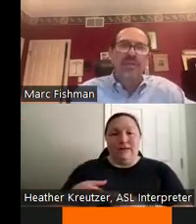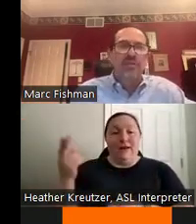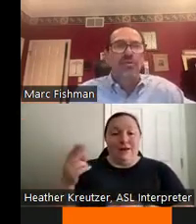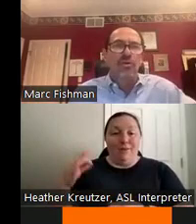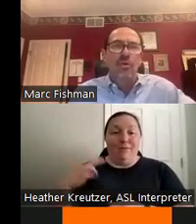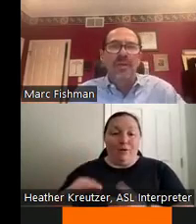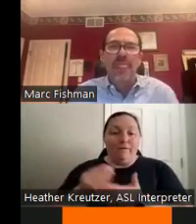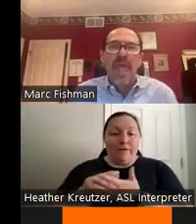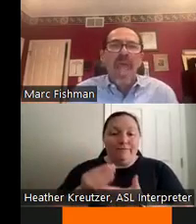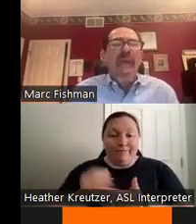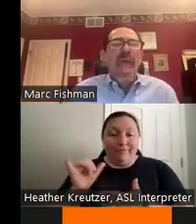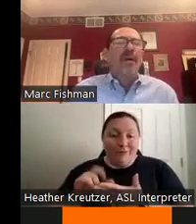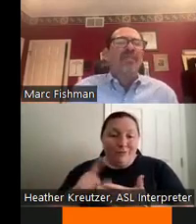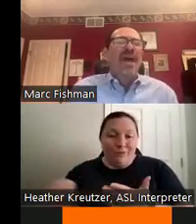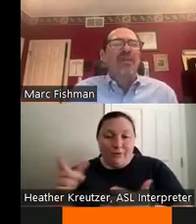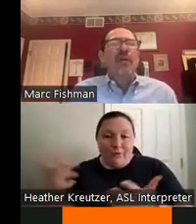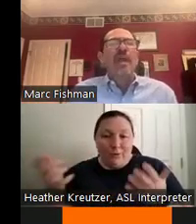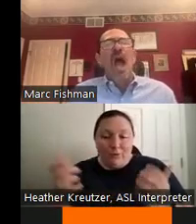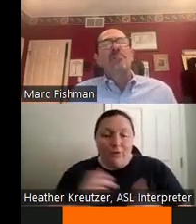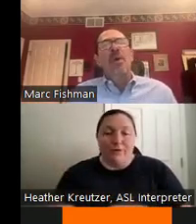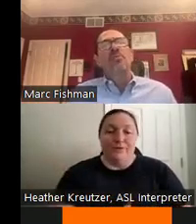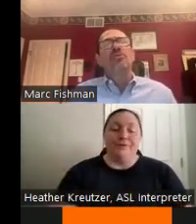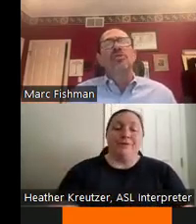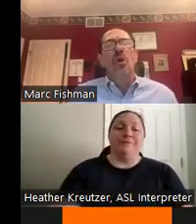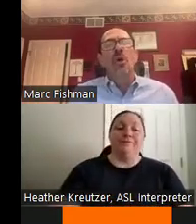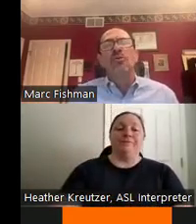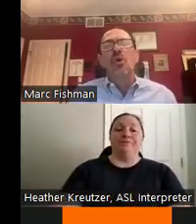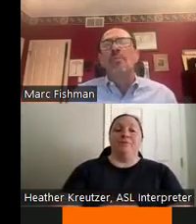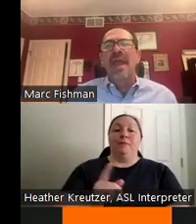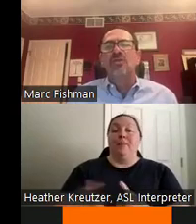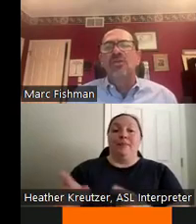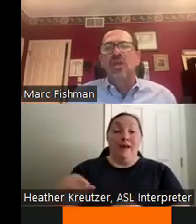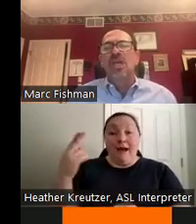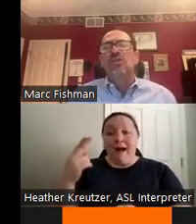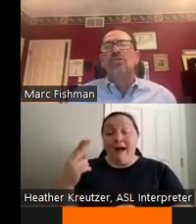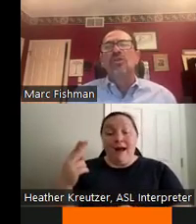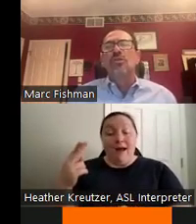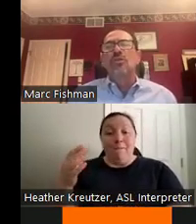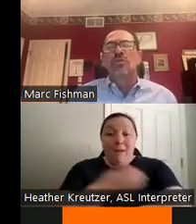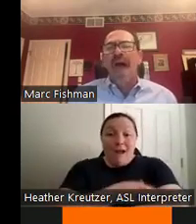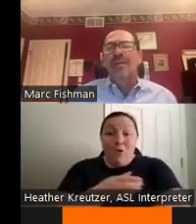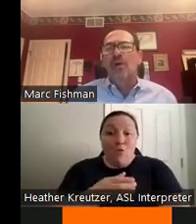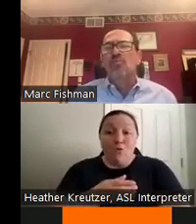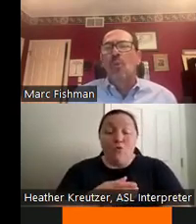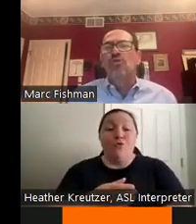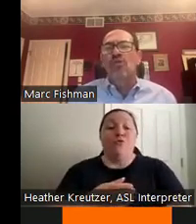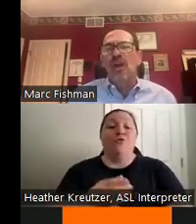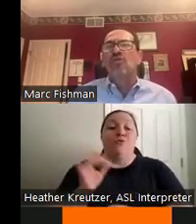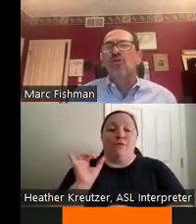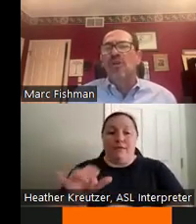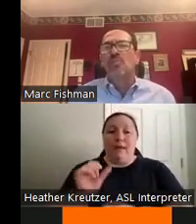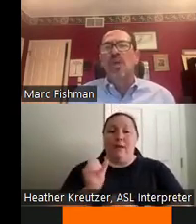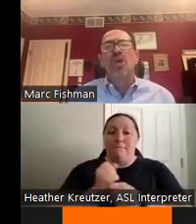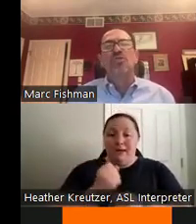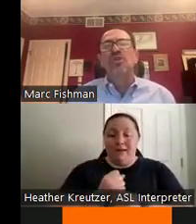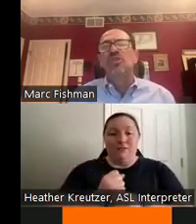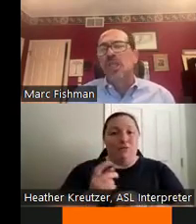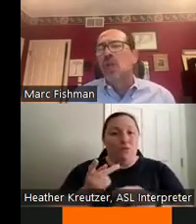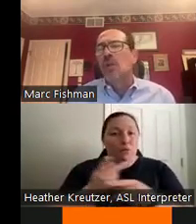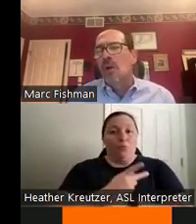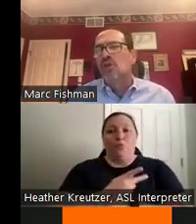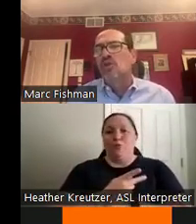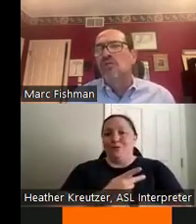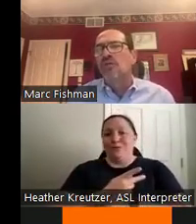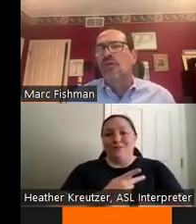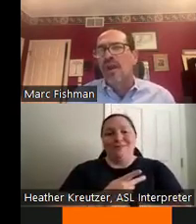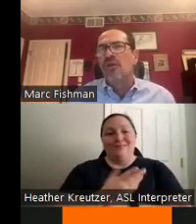what the gangsters are doing. But that very high potency also makes it that much more treacherous because there's